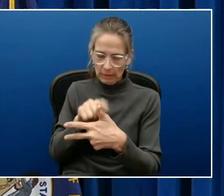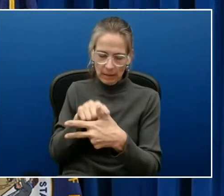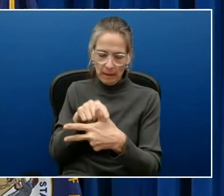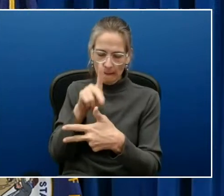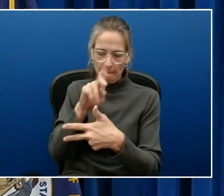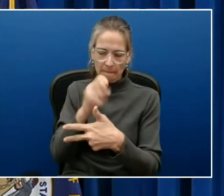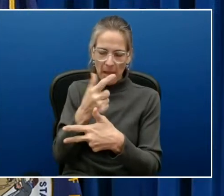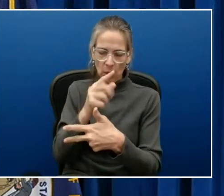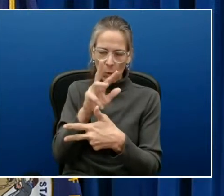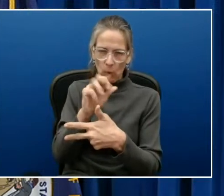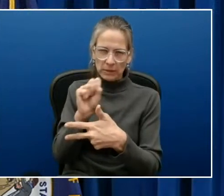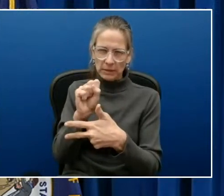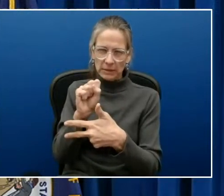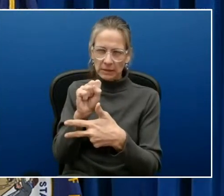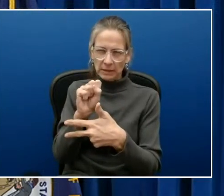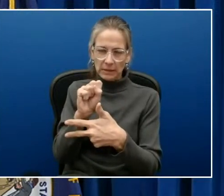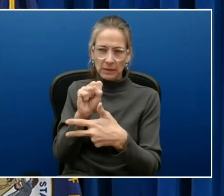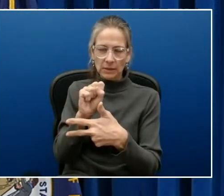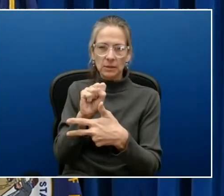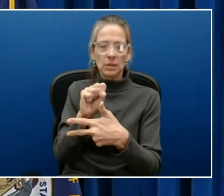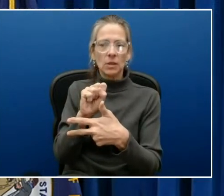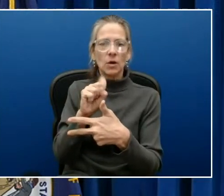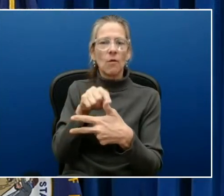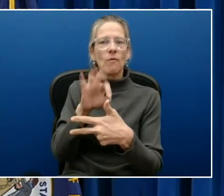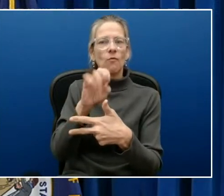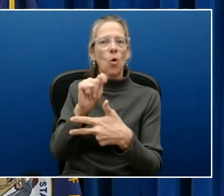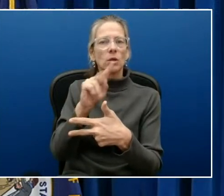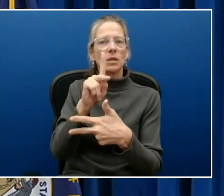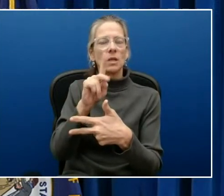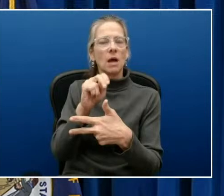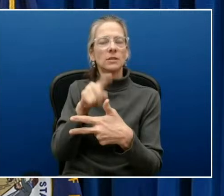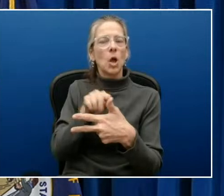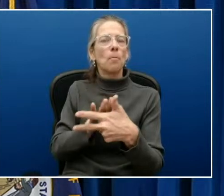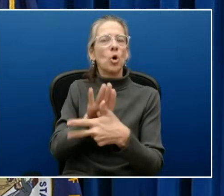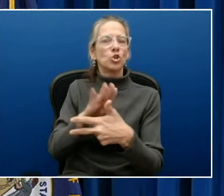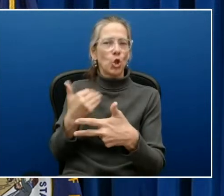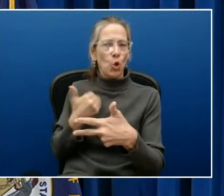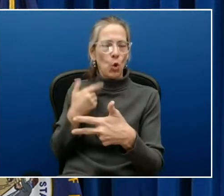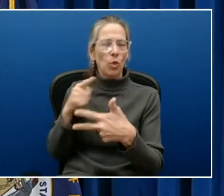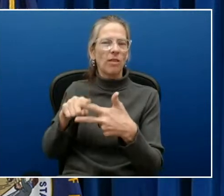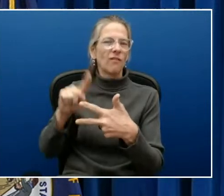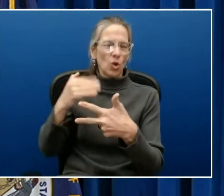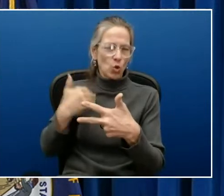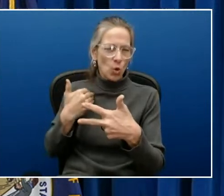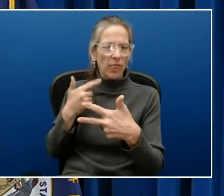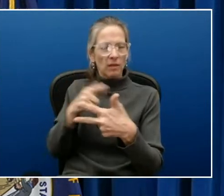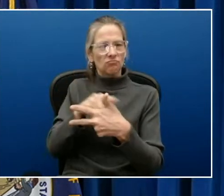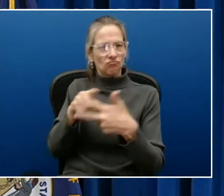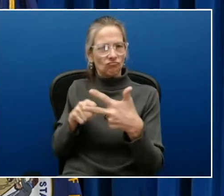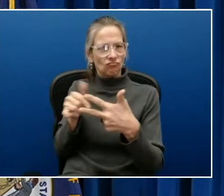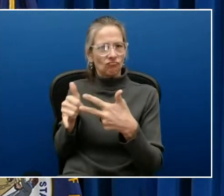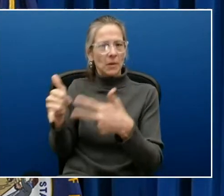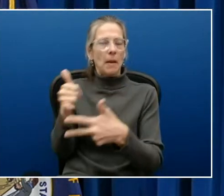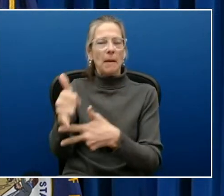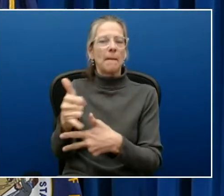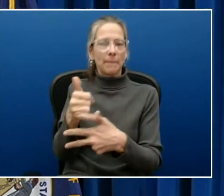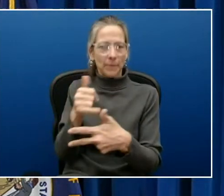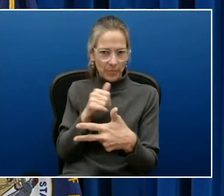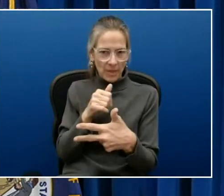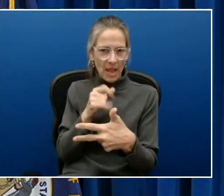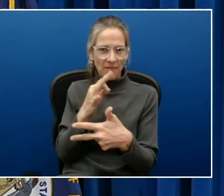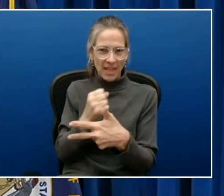Pegues from Fort Knox, who's the Emerging Youth of the Year, and Pegues, I got it, okay.